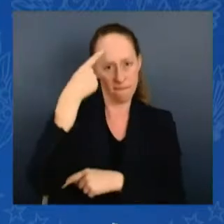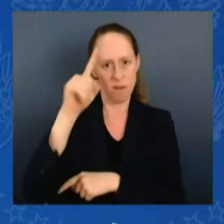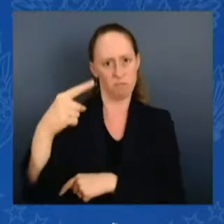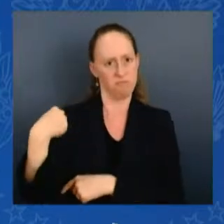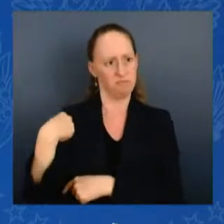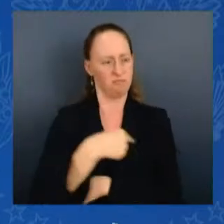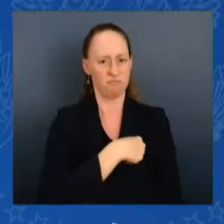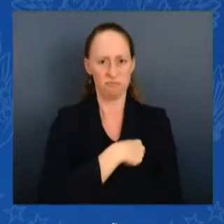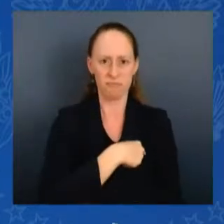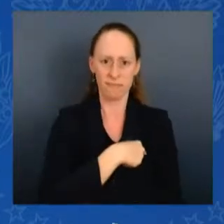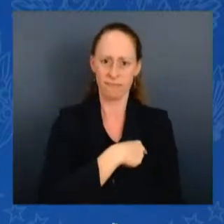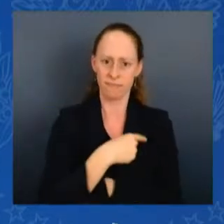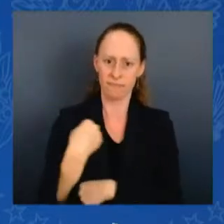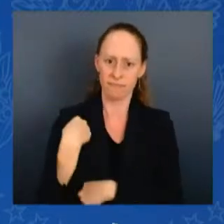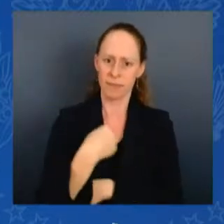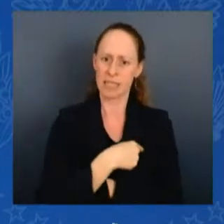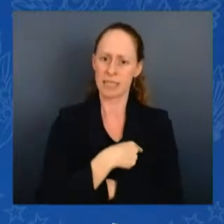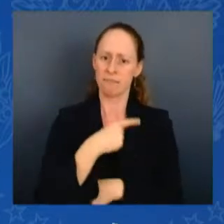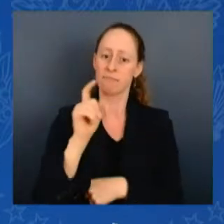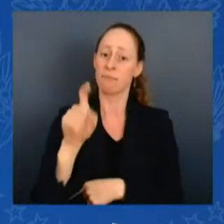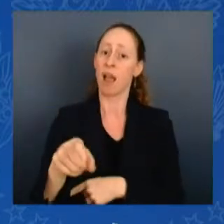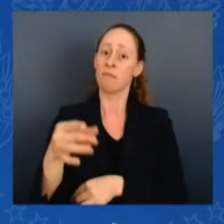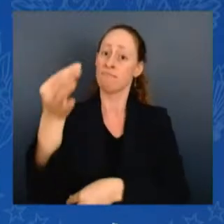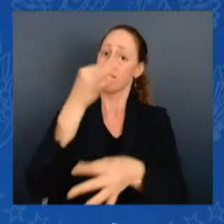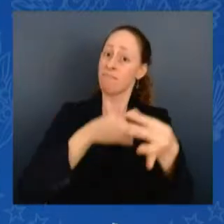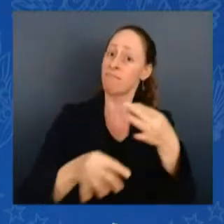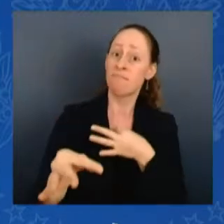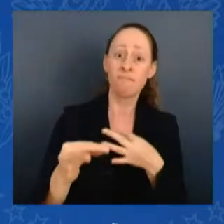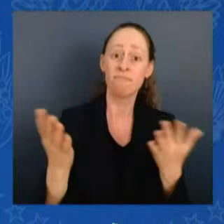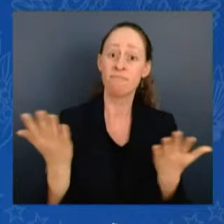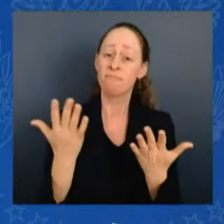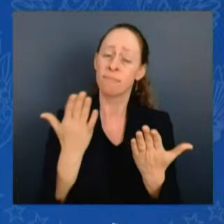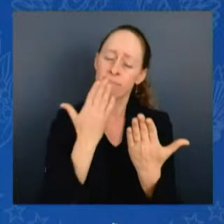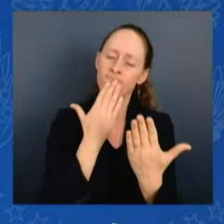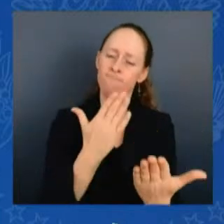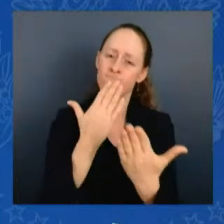gratitude. We honor them all.